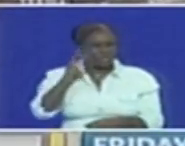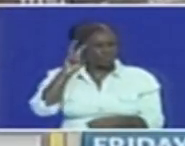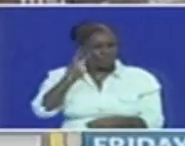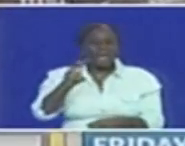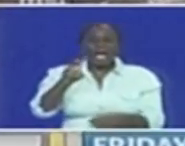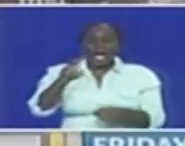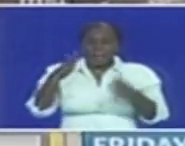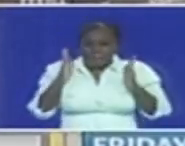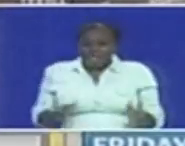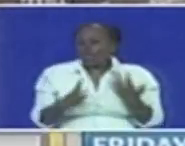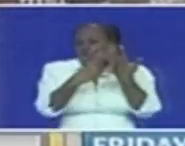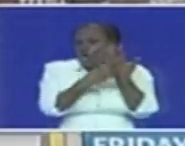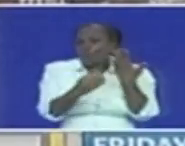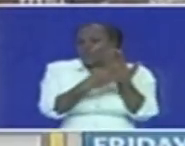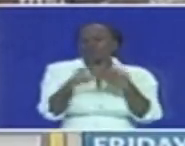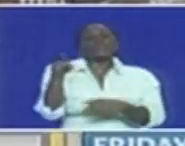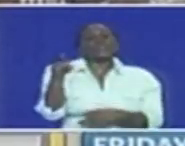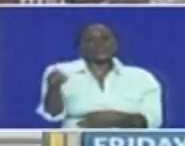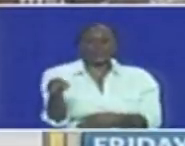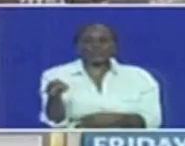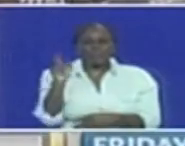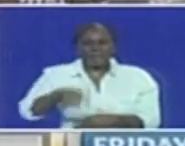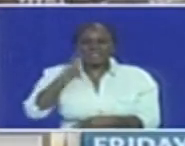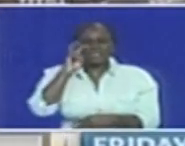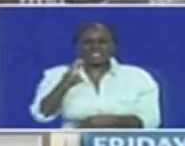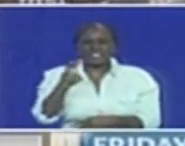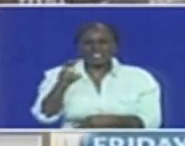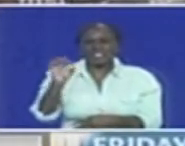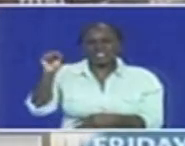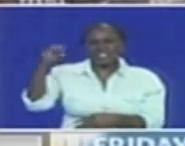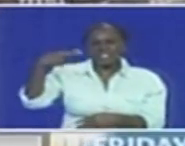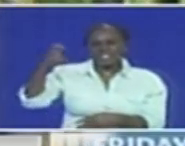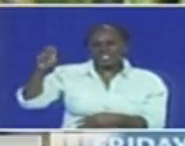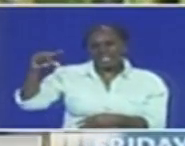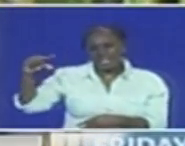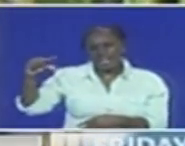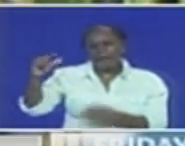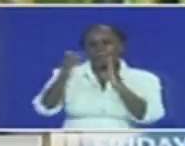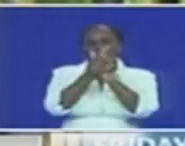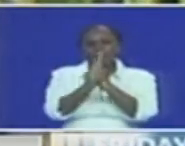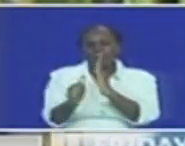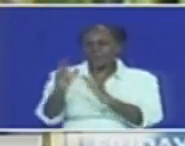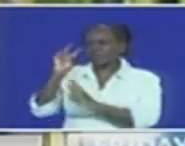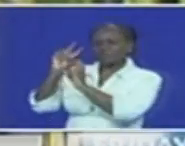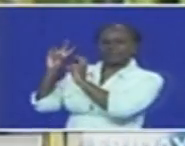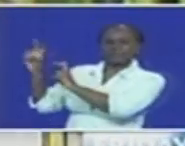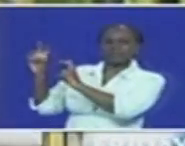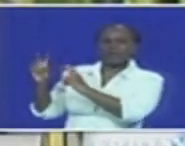impersonator going by the name Qualis, the Sheng Master. Take a look at this. Kunai word